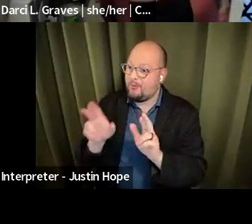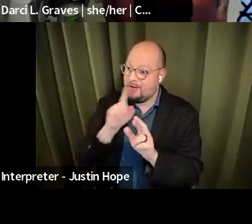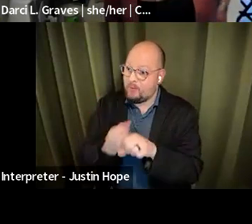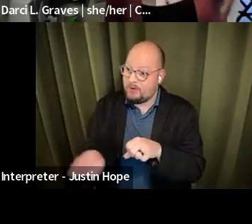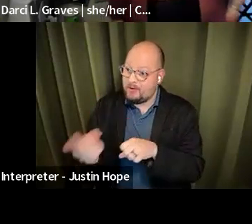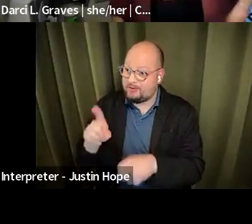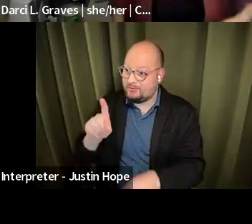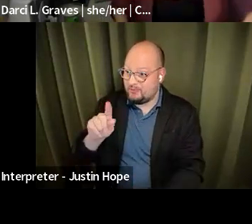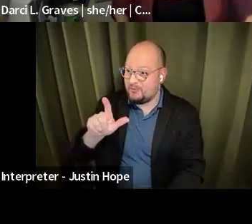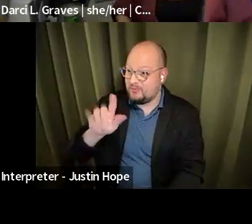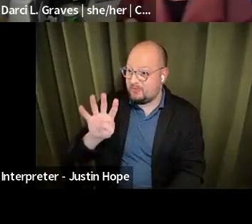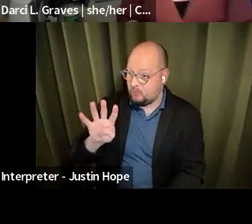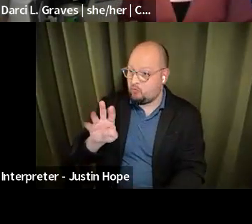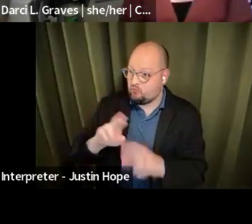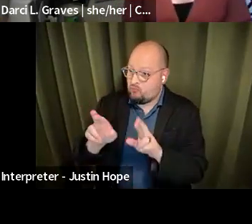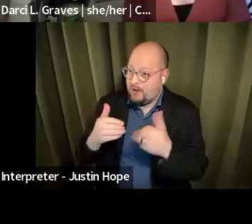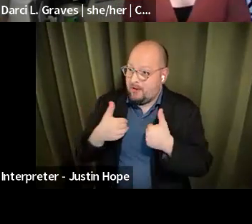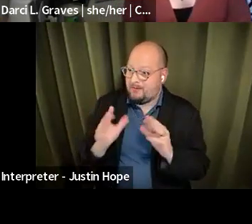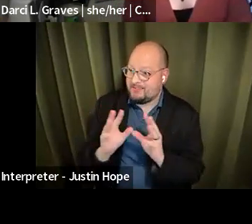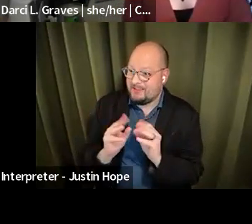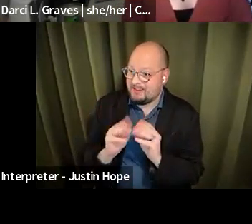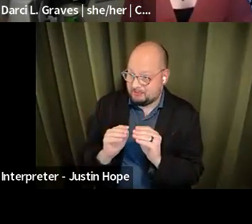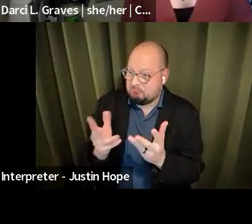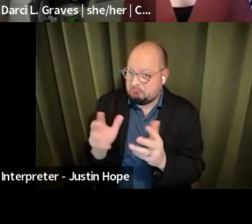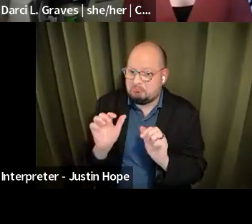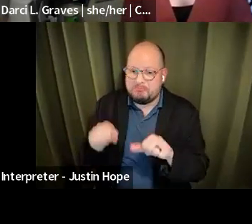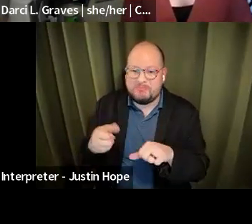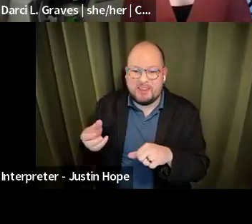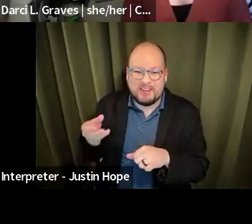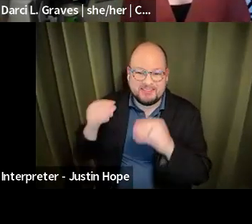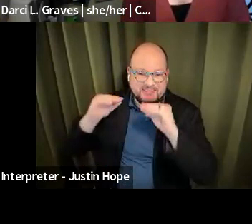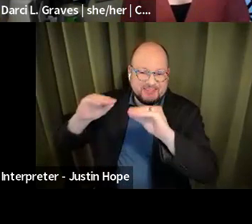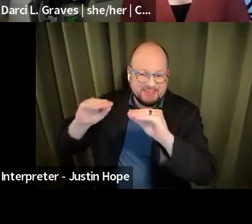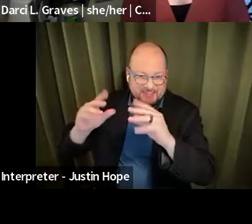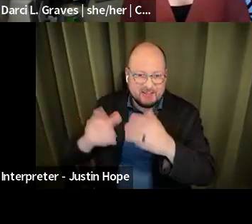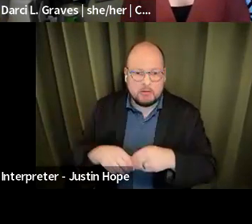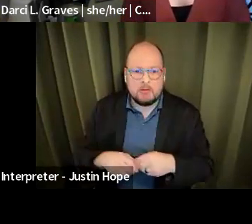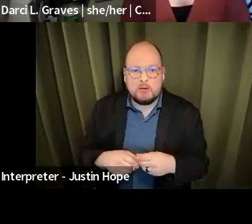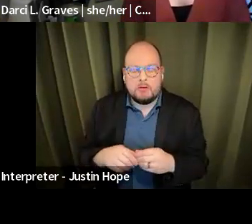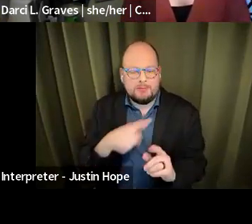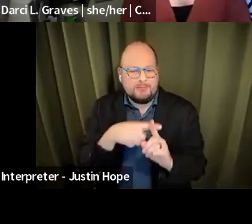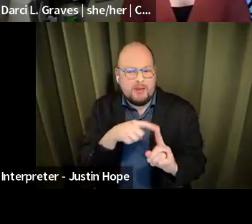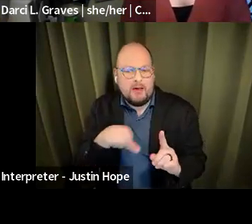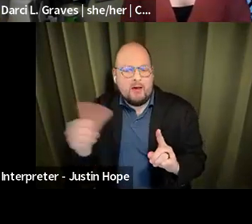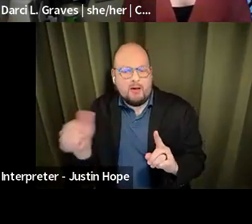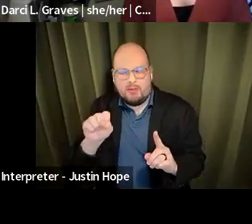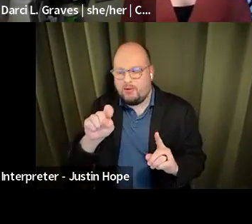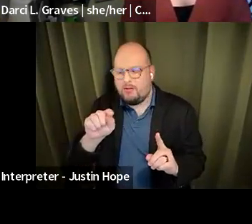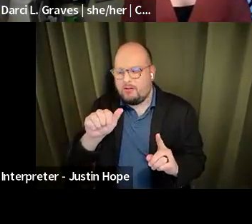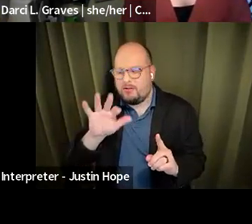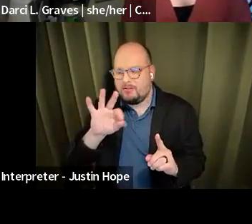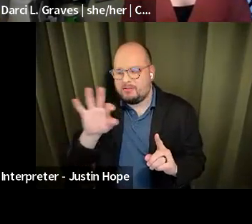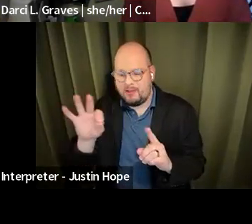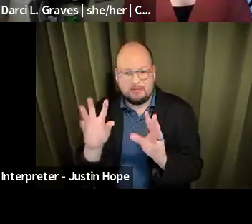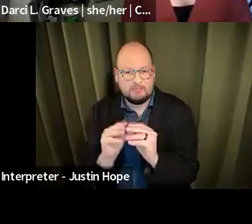let them know you've got this session that you can provide. I think, you know, and other staff meetings, a lot of times